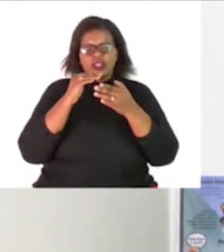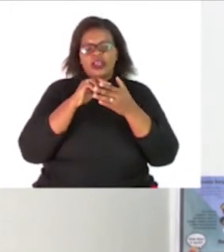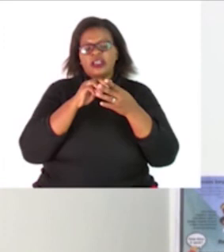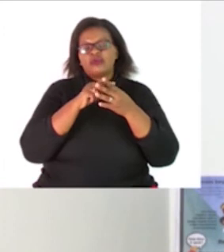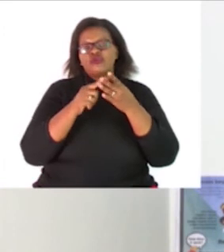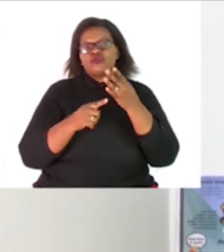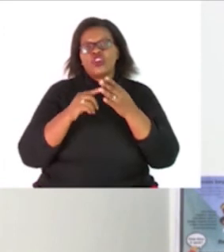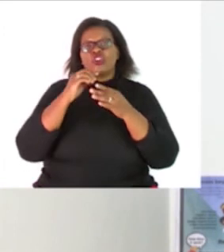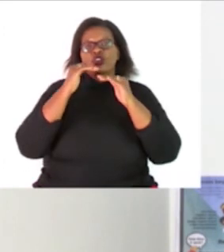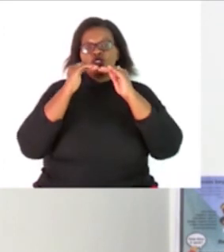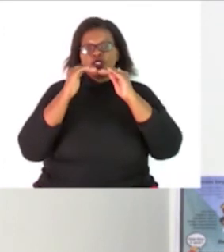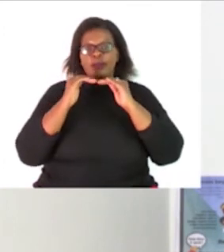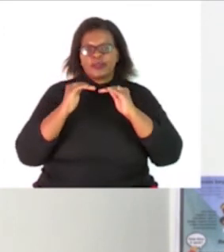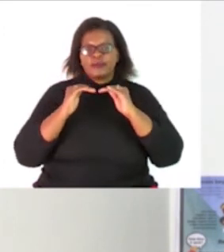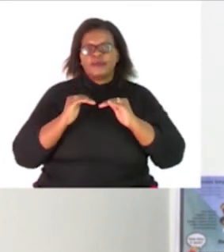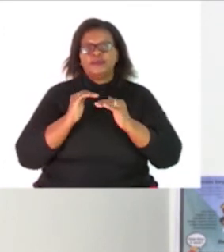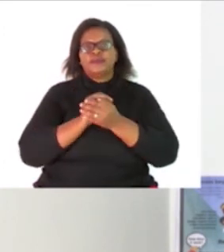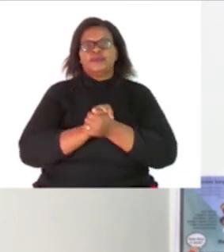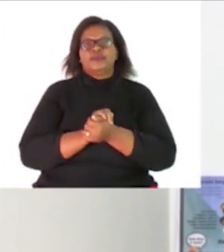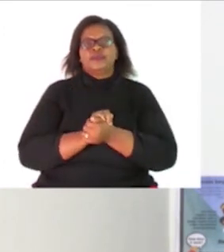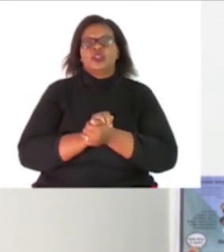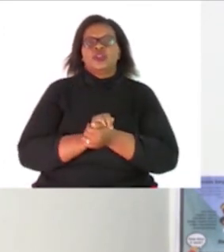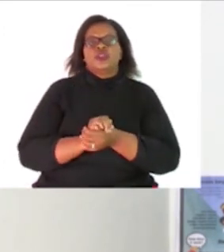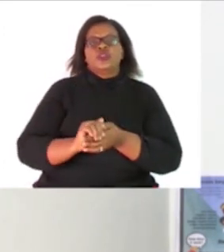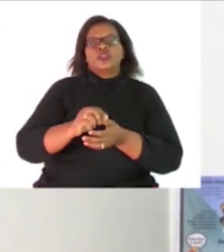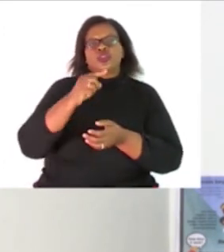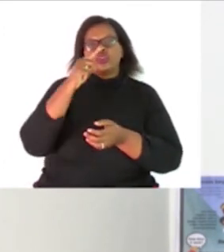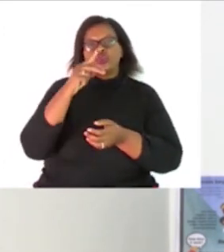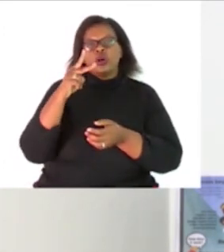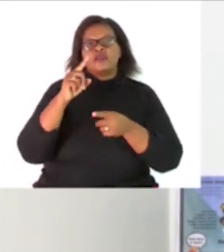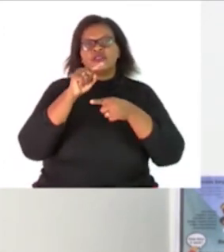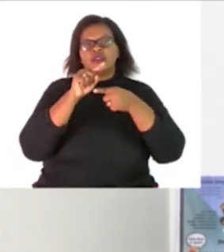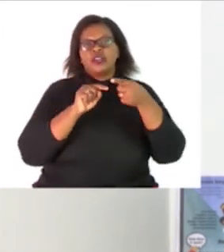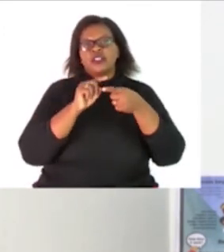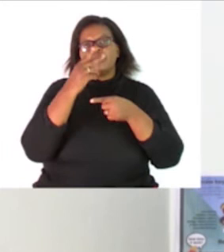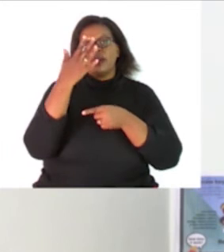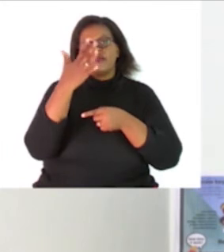division. How many times 5 goes in 12?